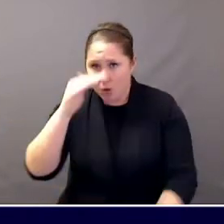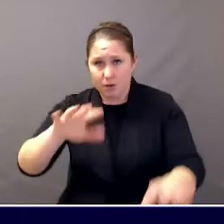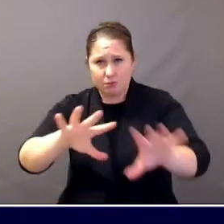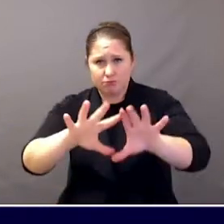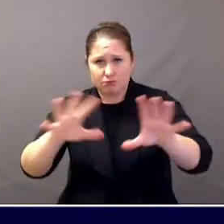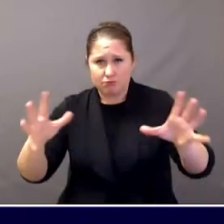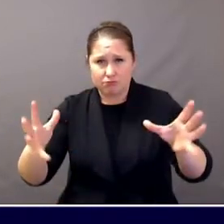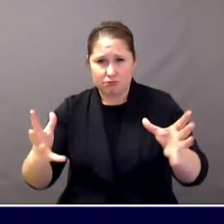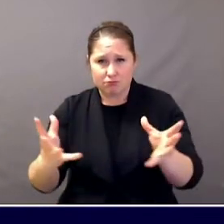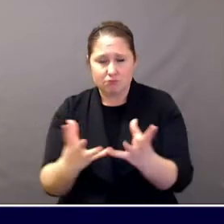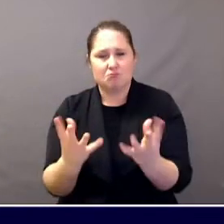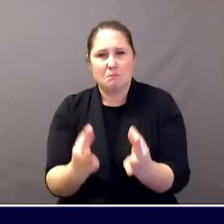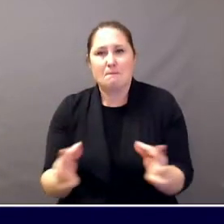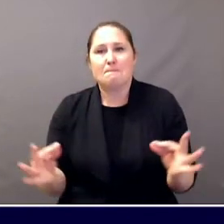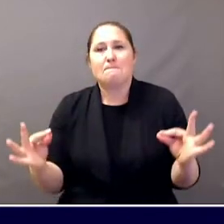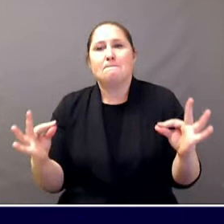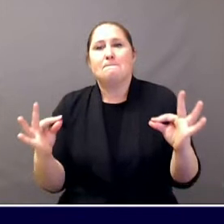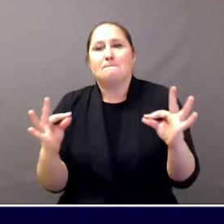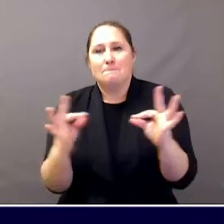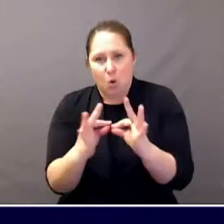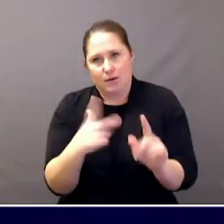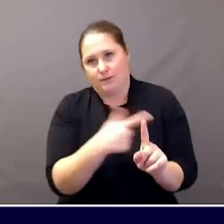so important.